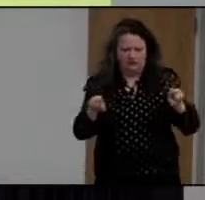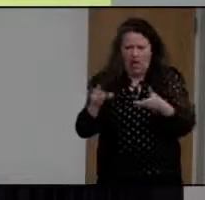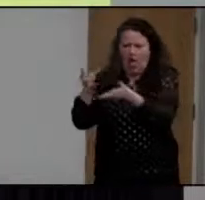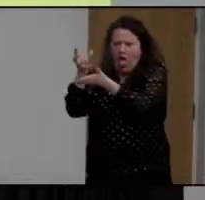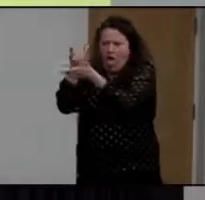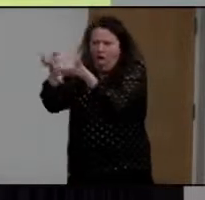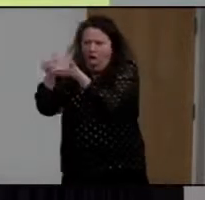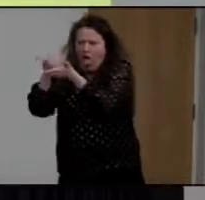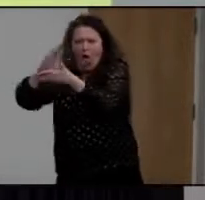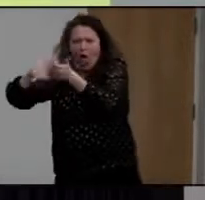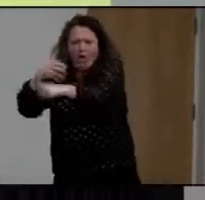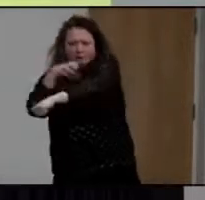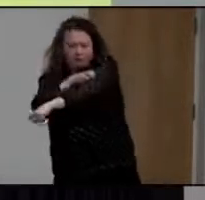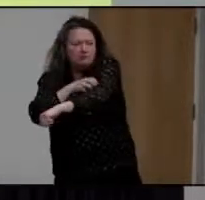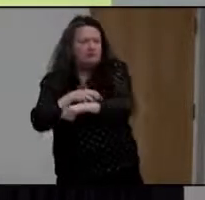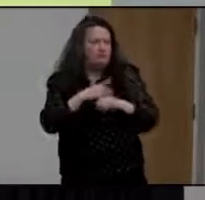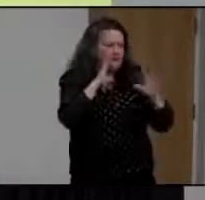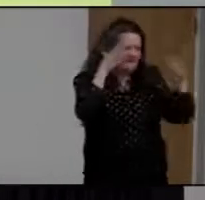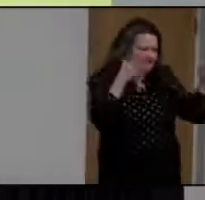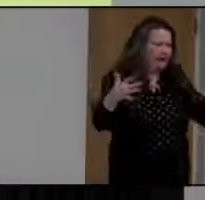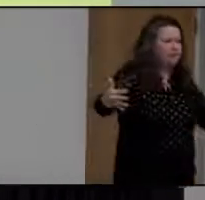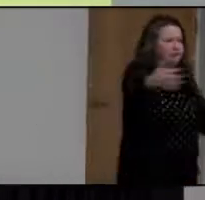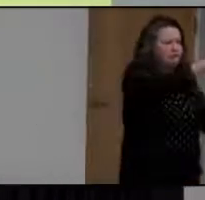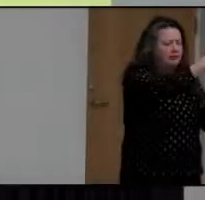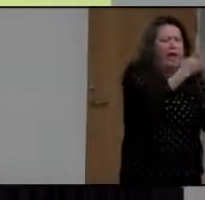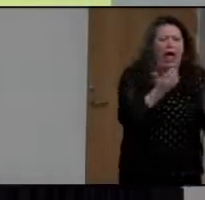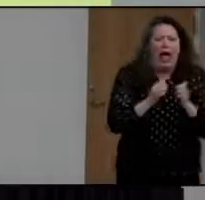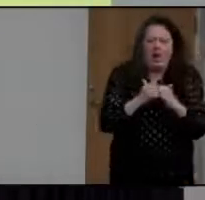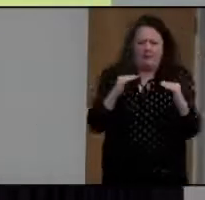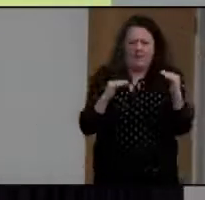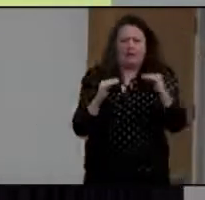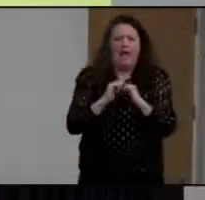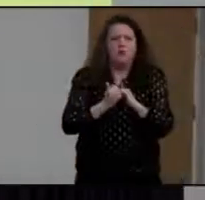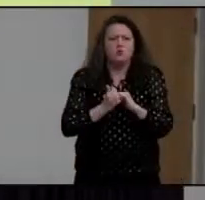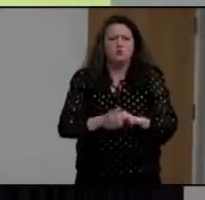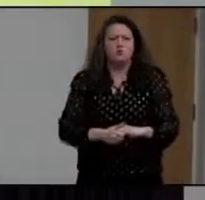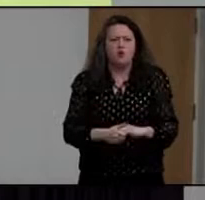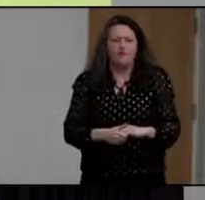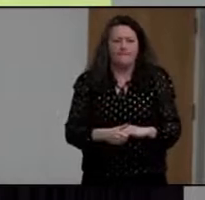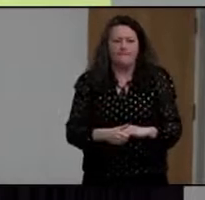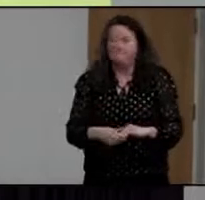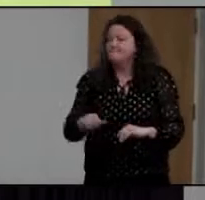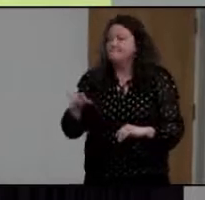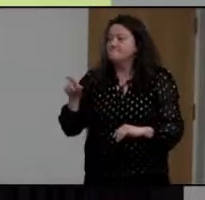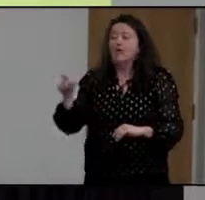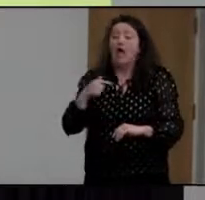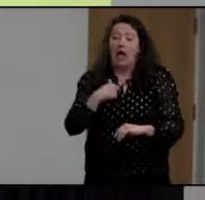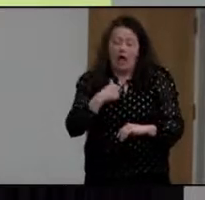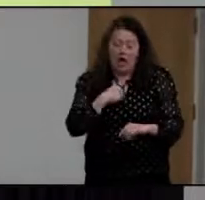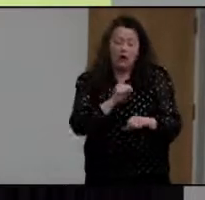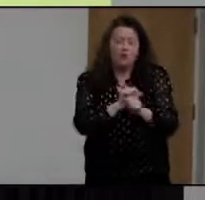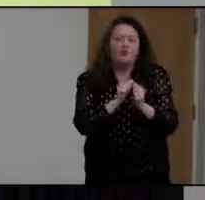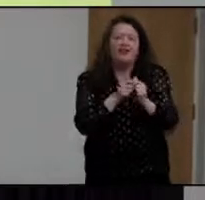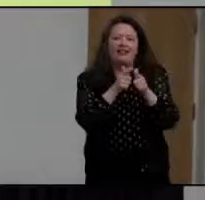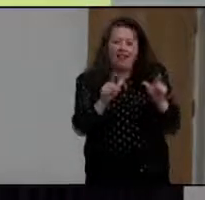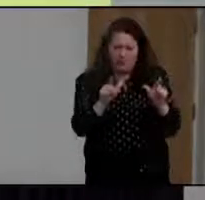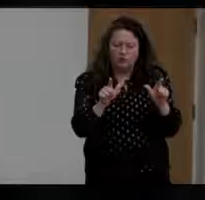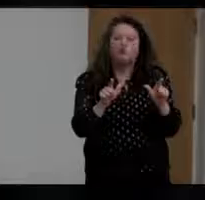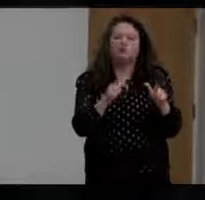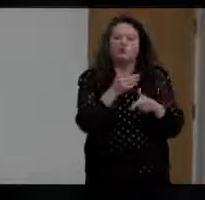Well, I'll chip in because I do work in natural language processing with large models. These are the biggest